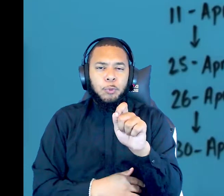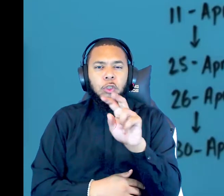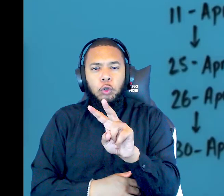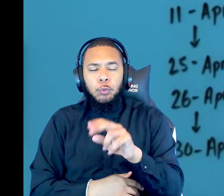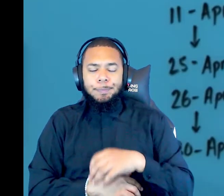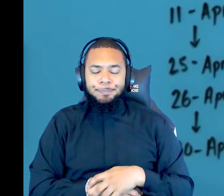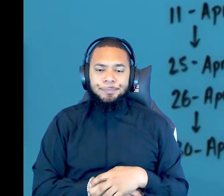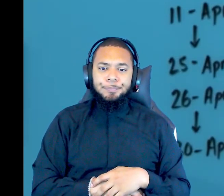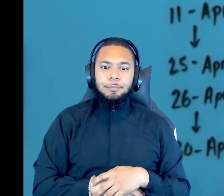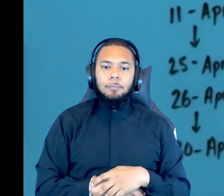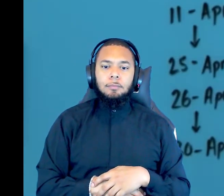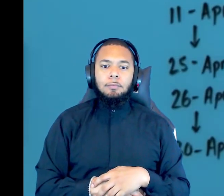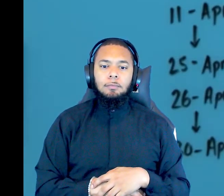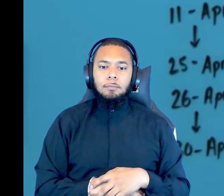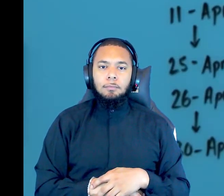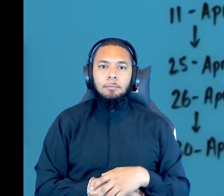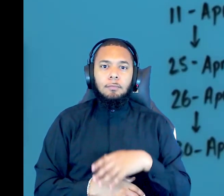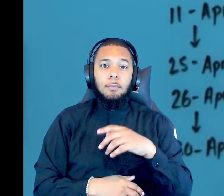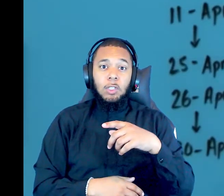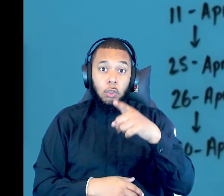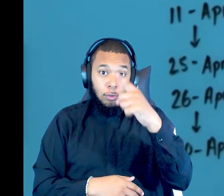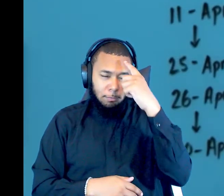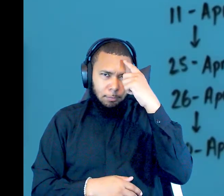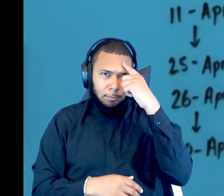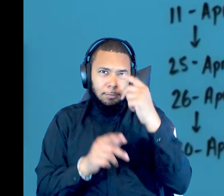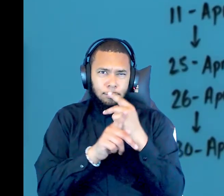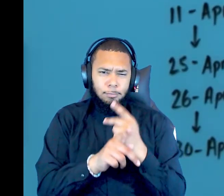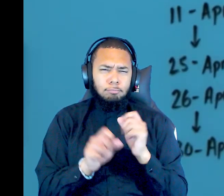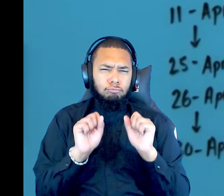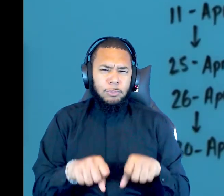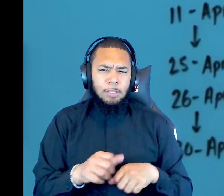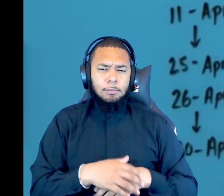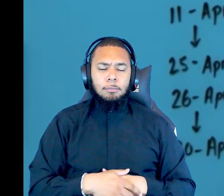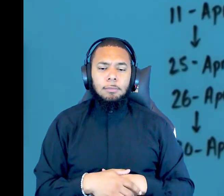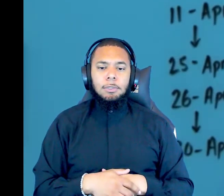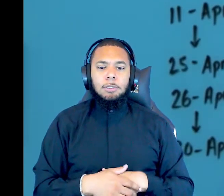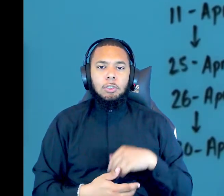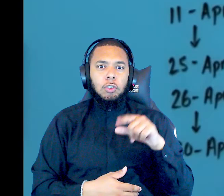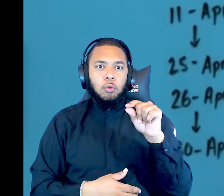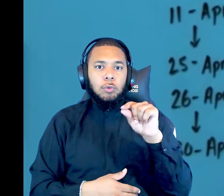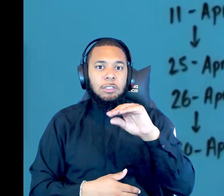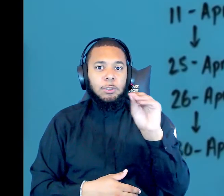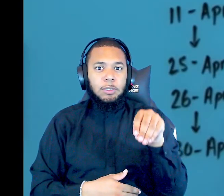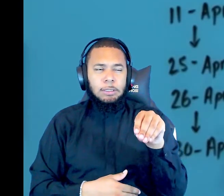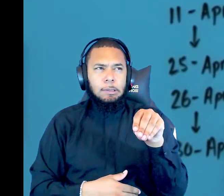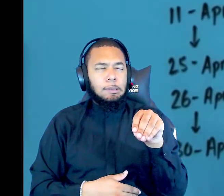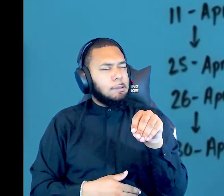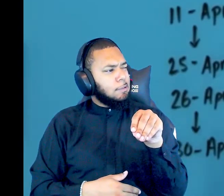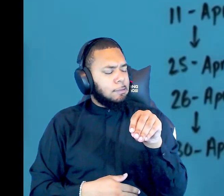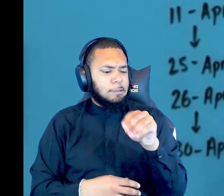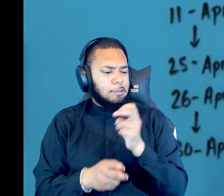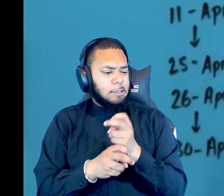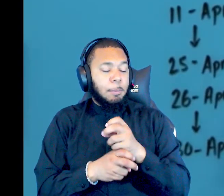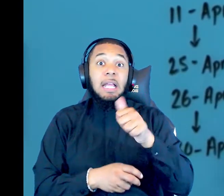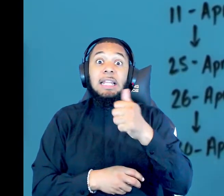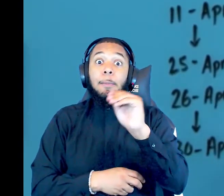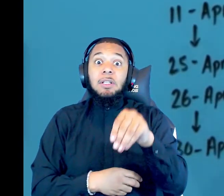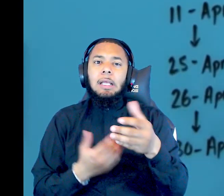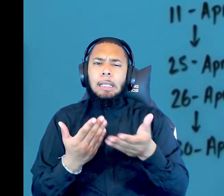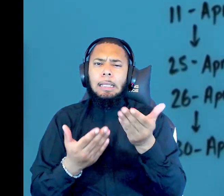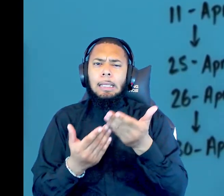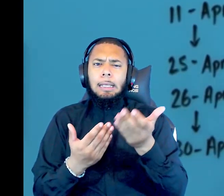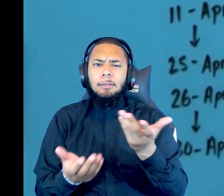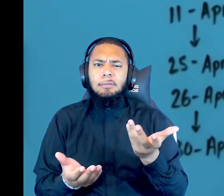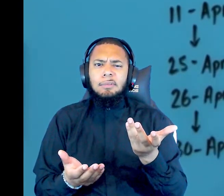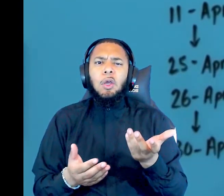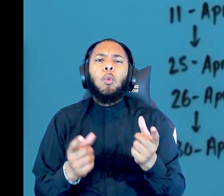right, and we can do this in our head with a little mental math skill. 20%, that might be hard, but 10% is super easy. You just